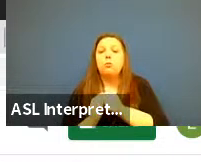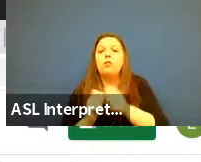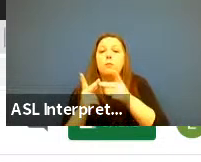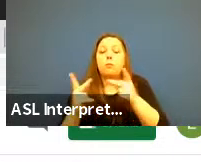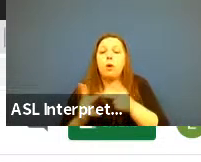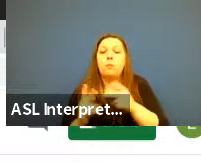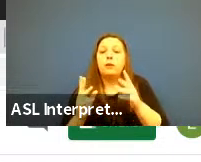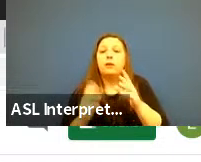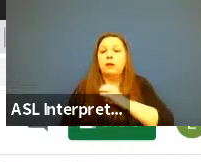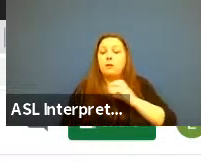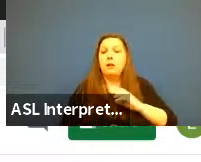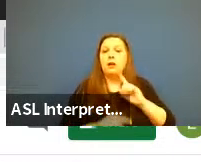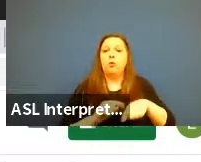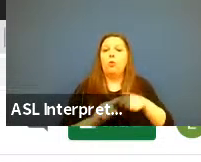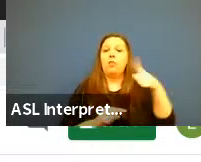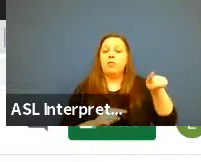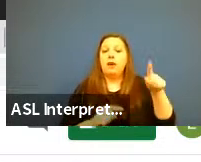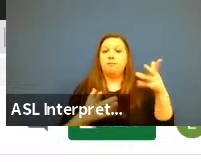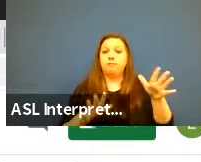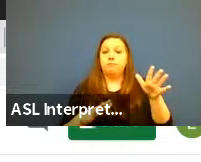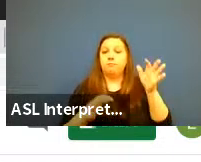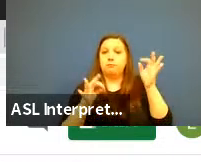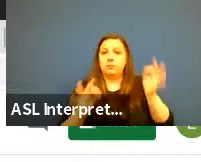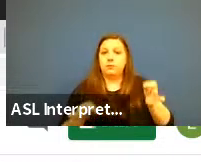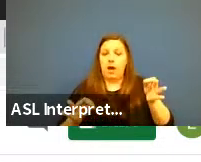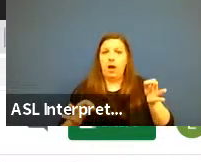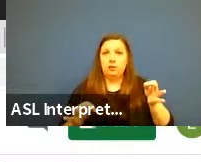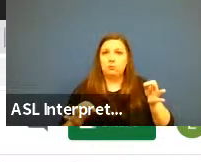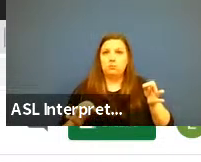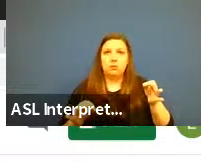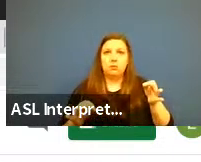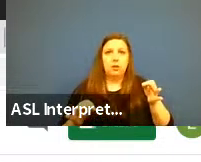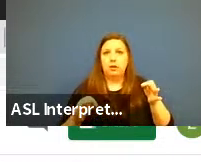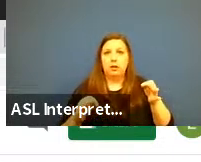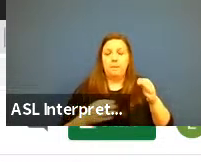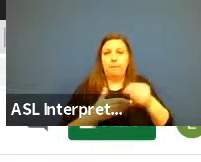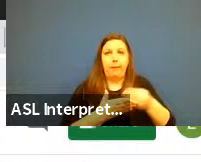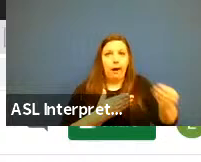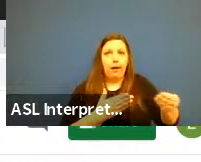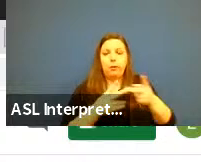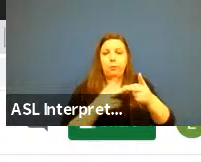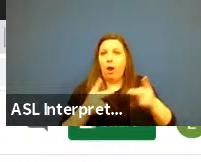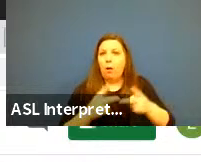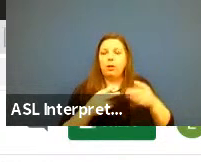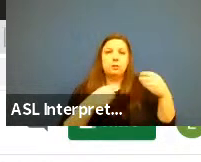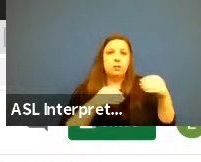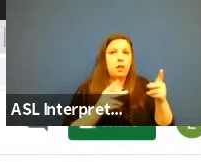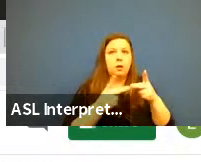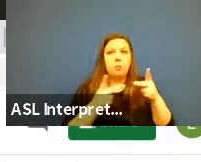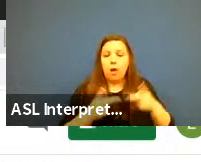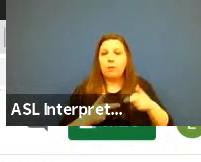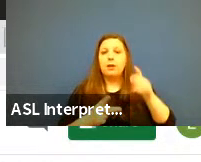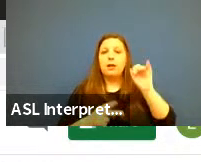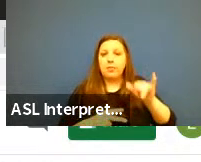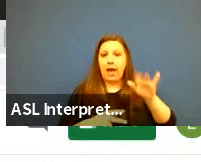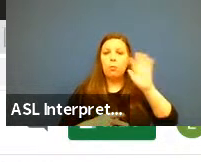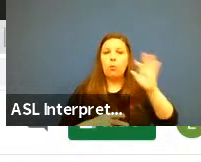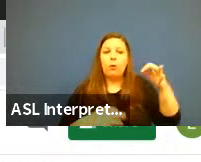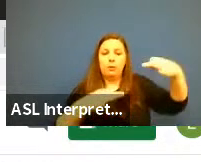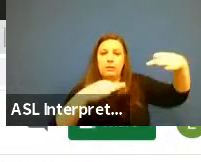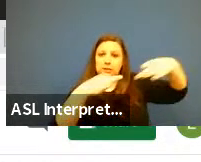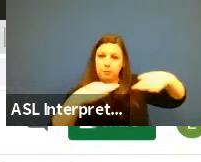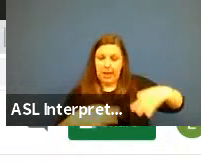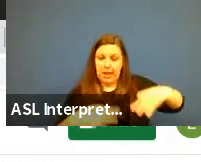made, you know, in terms of purchasing property, selling property, or whatever, that's going to be explained to the entire